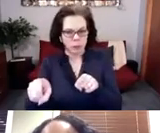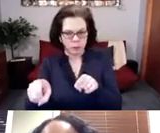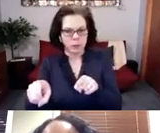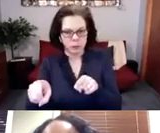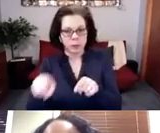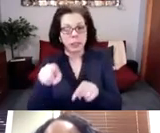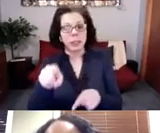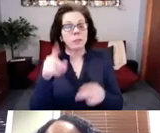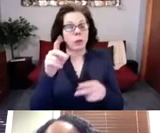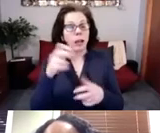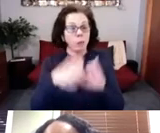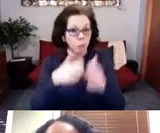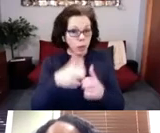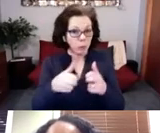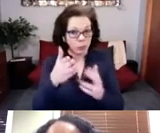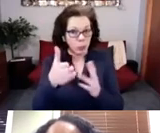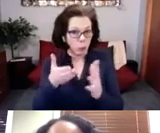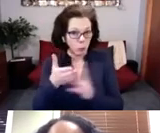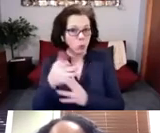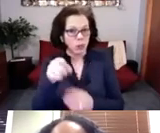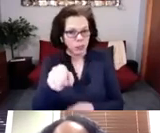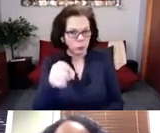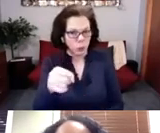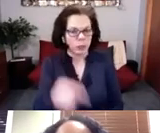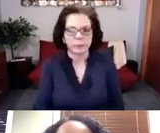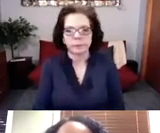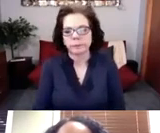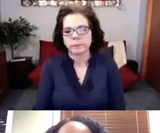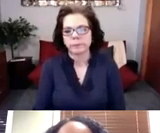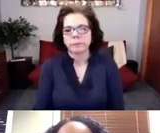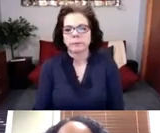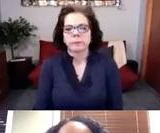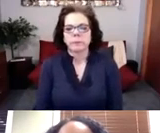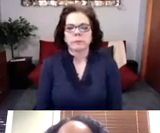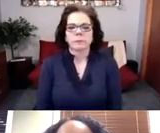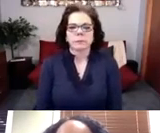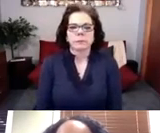you're having trouble getting through to this line. Next slide, please.